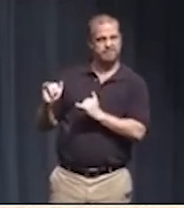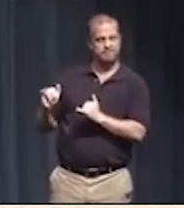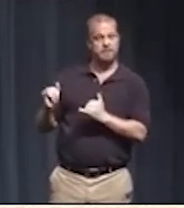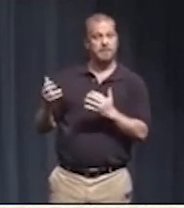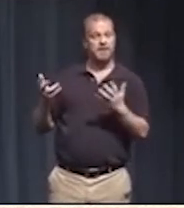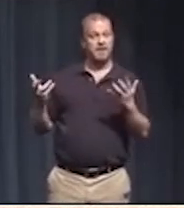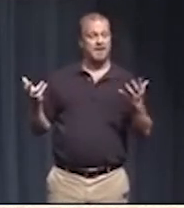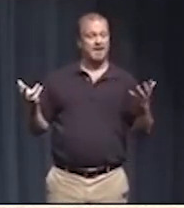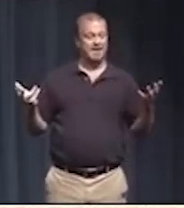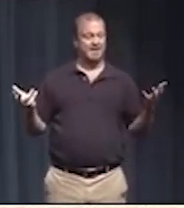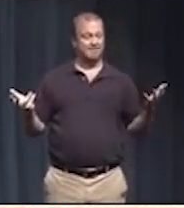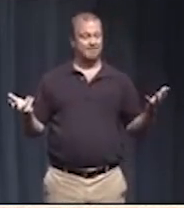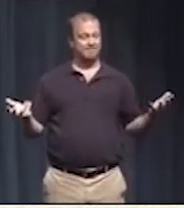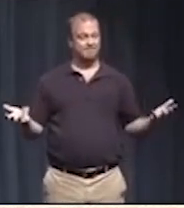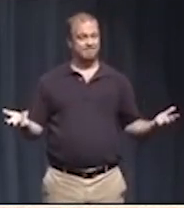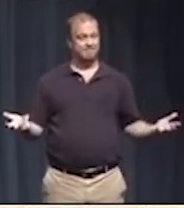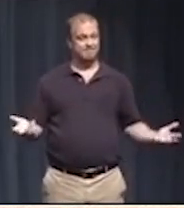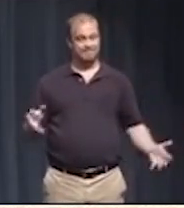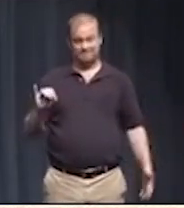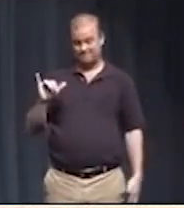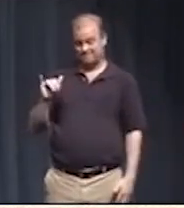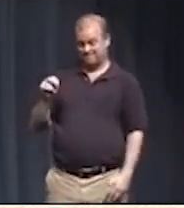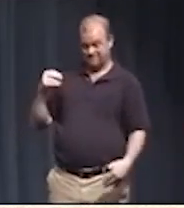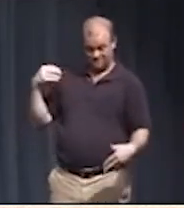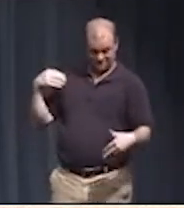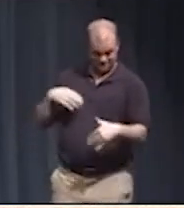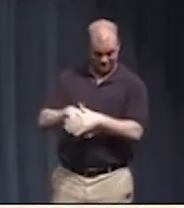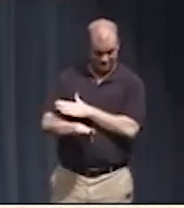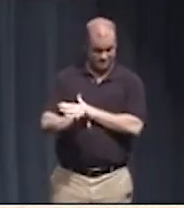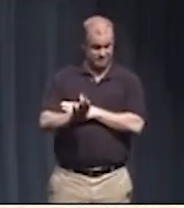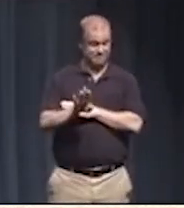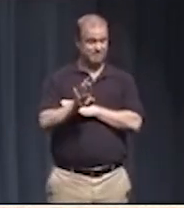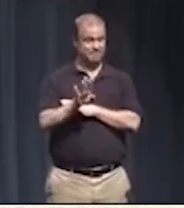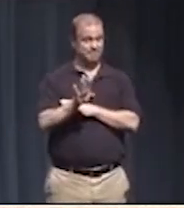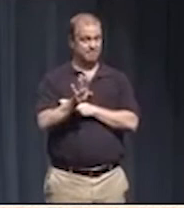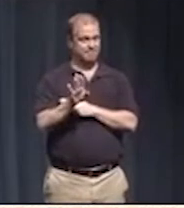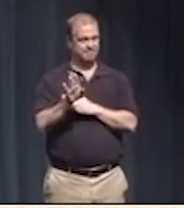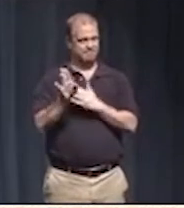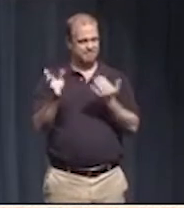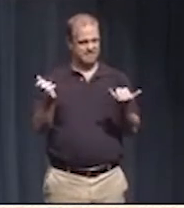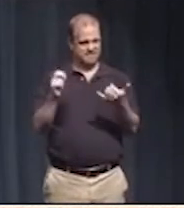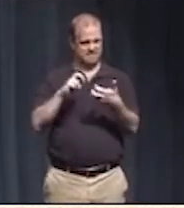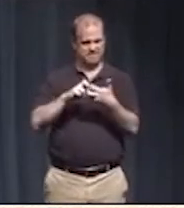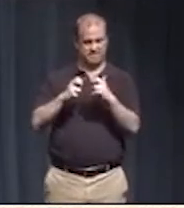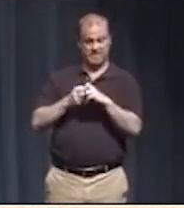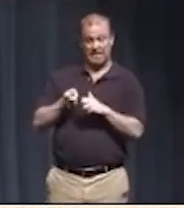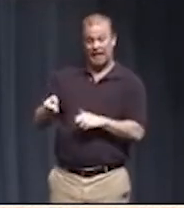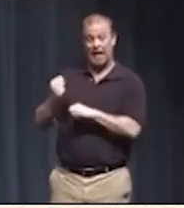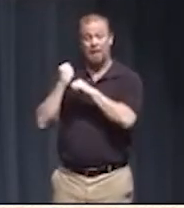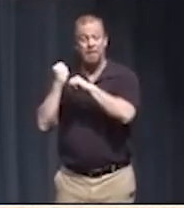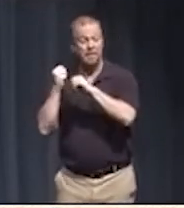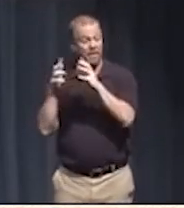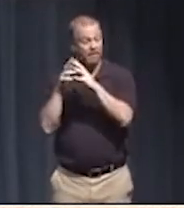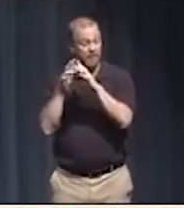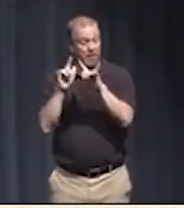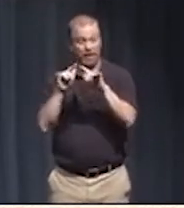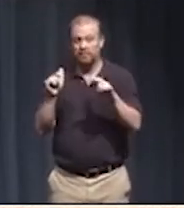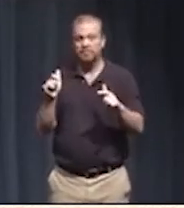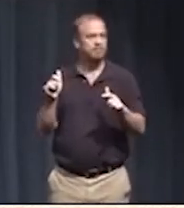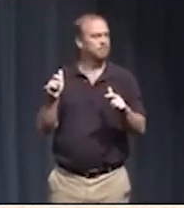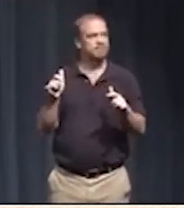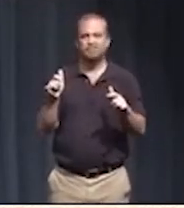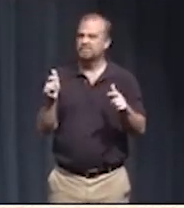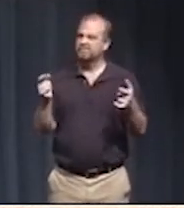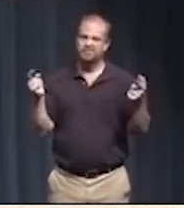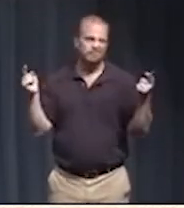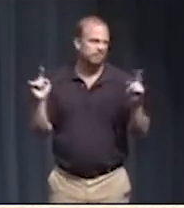Well, Ian's born, and we've got issues going on. That's not going to happen. For a lot of dads,